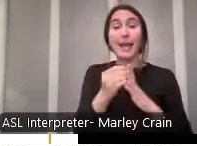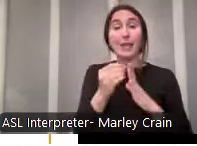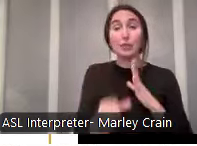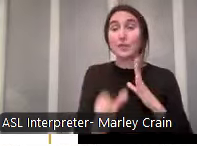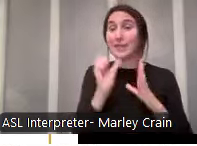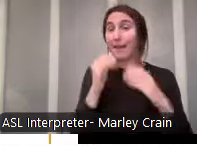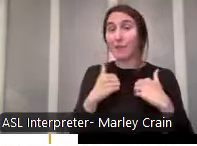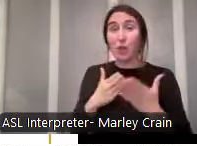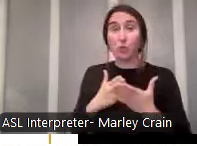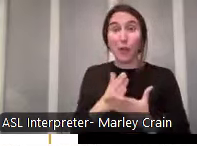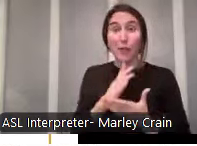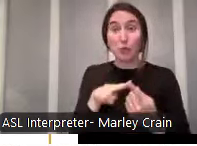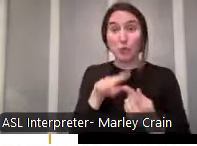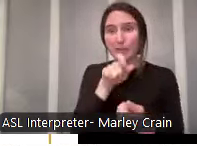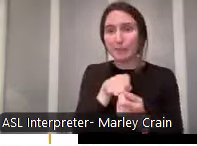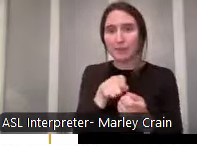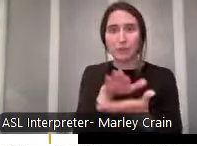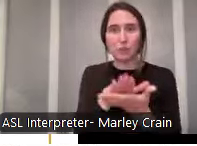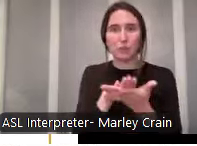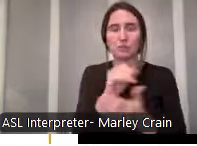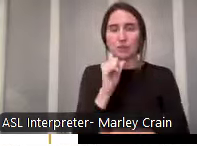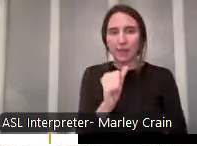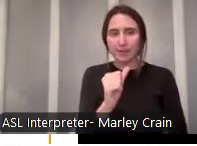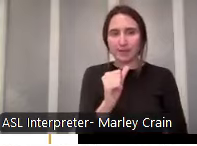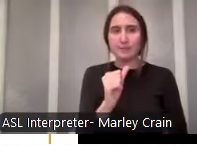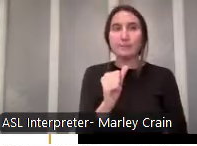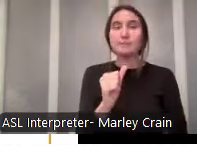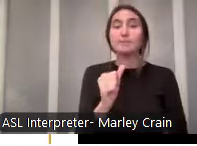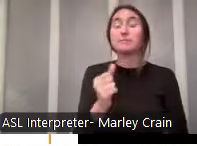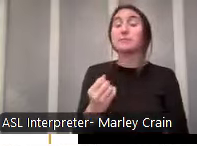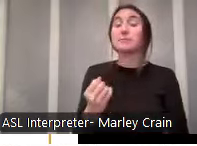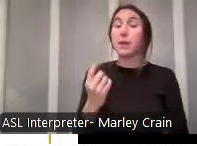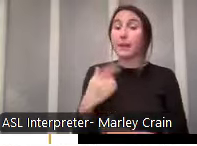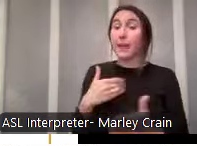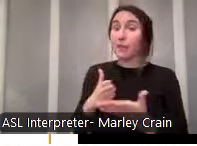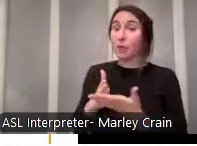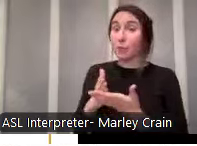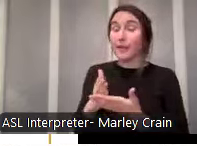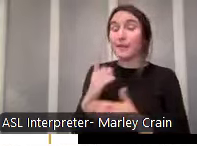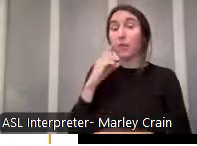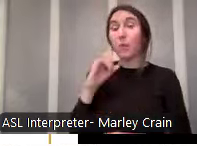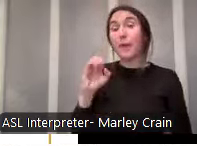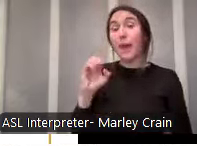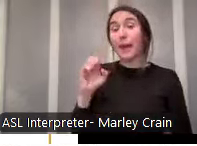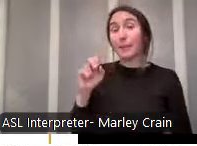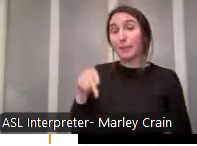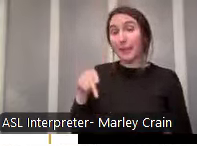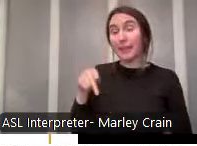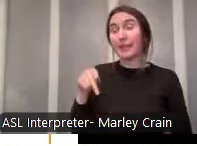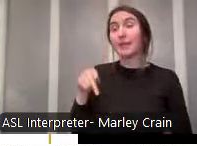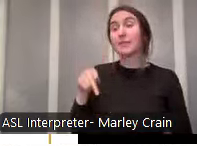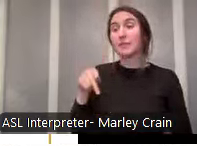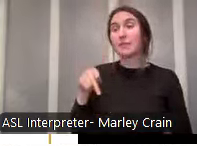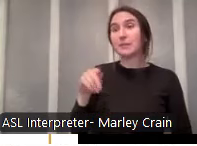school. On the other hand, they do have a right to have their IEP program and services in place from the beginning of the school